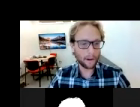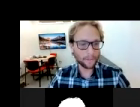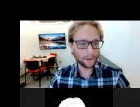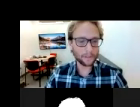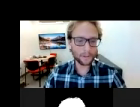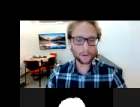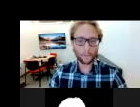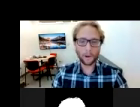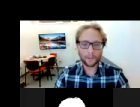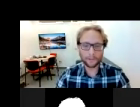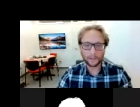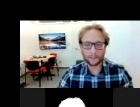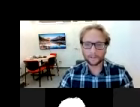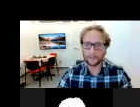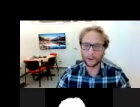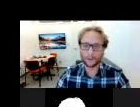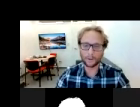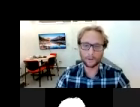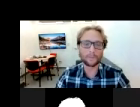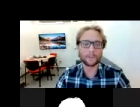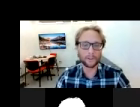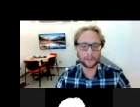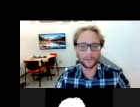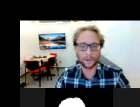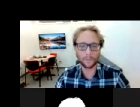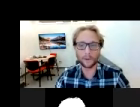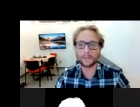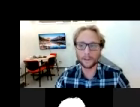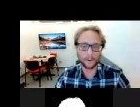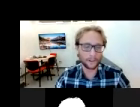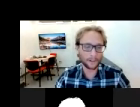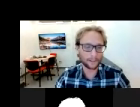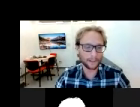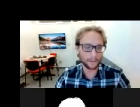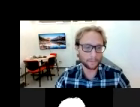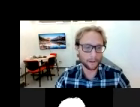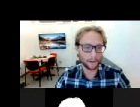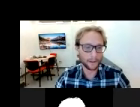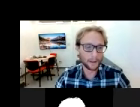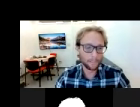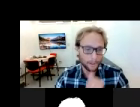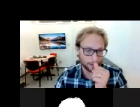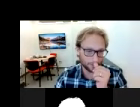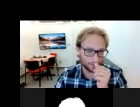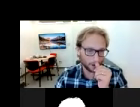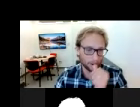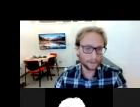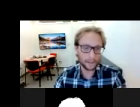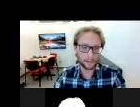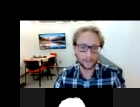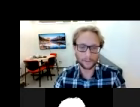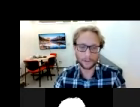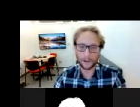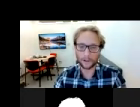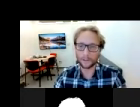Now, however, there's a wealth of research on what's different in the dyslexic brain, but there's far